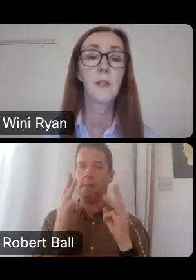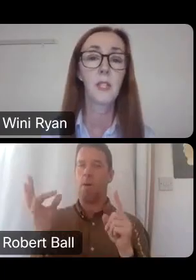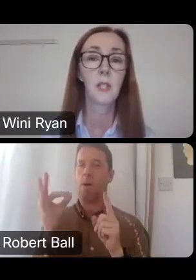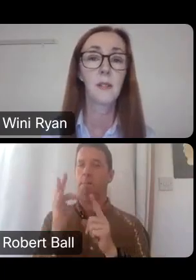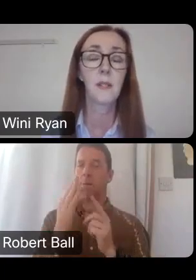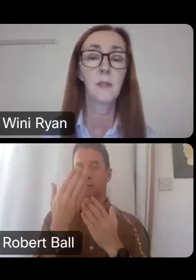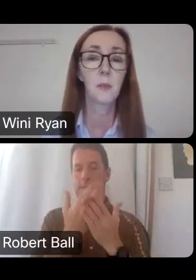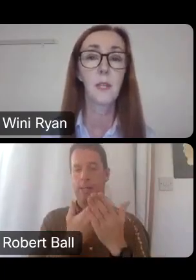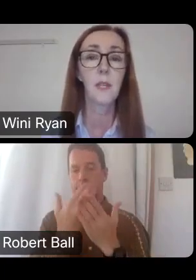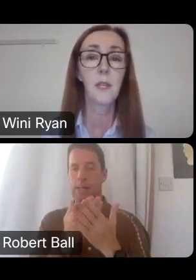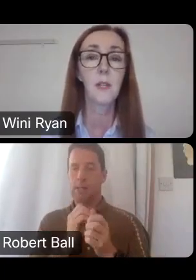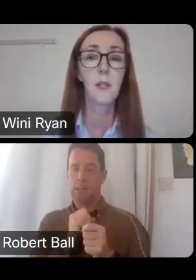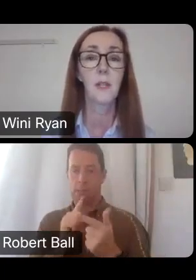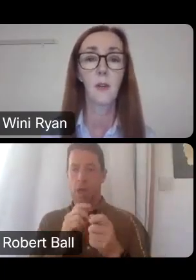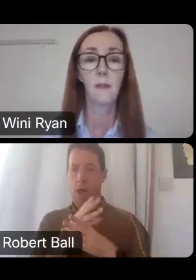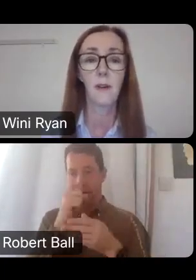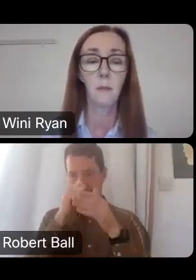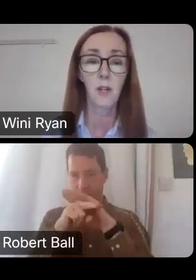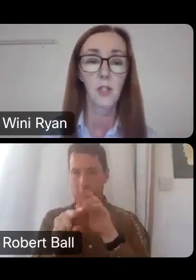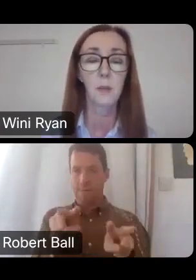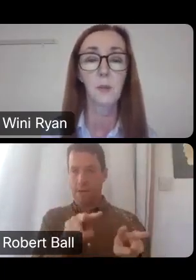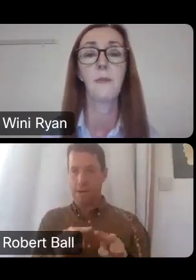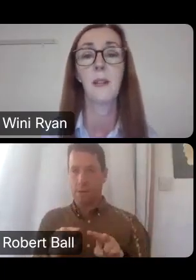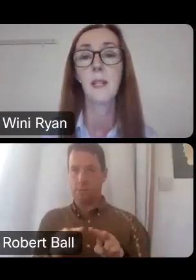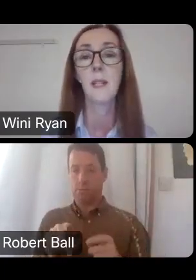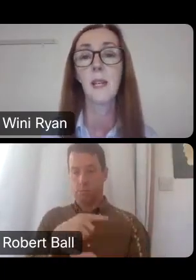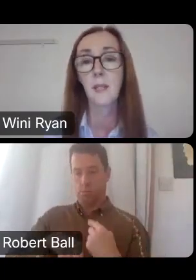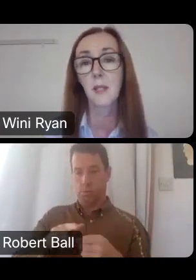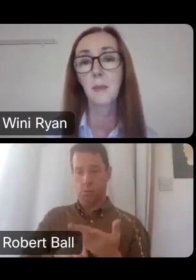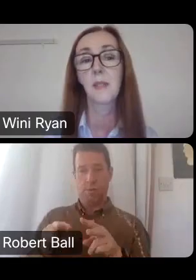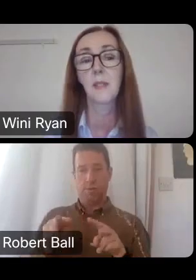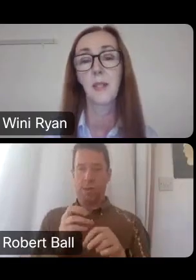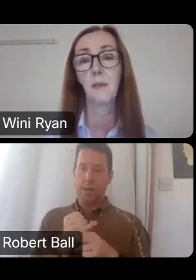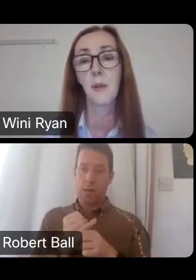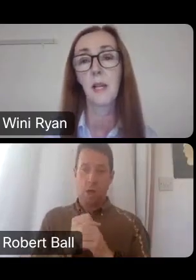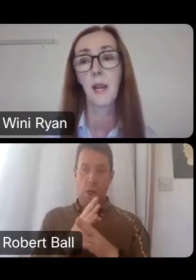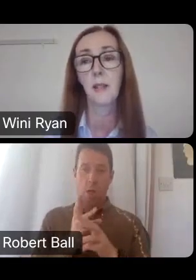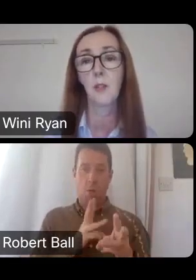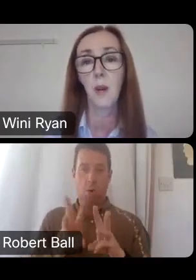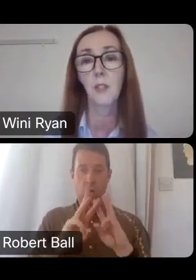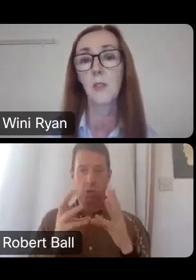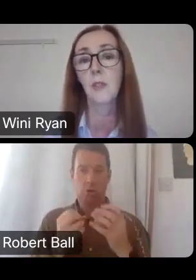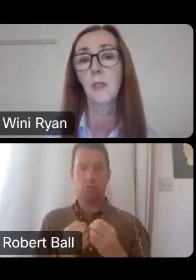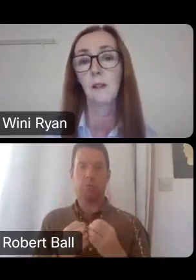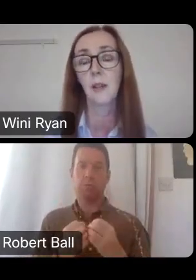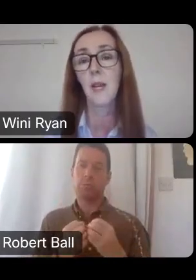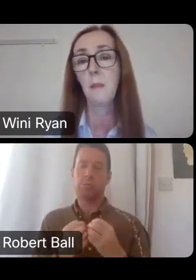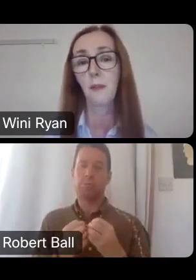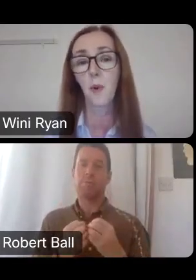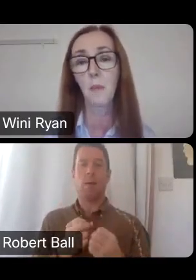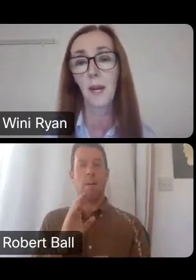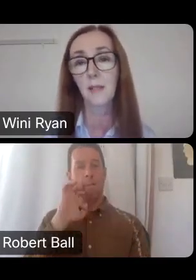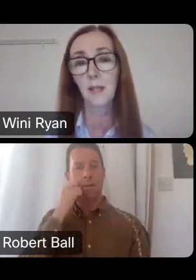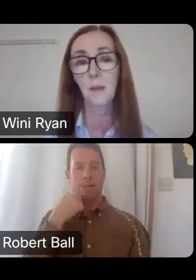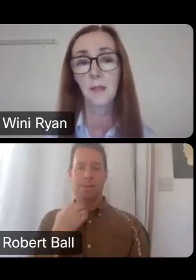all of the teaching videos, and we use videos in all of our workshops. We find participants and staff really like to watch the scenario